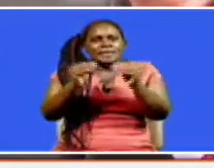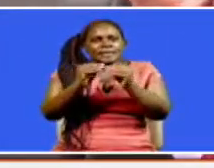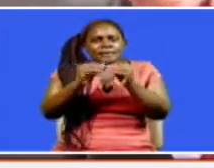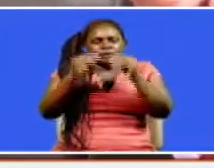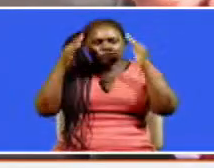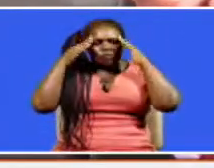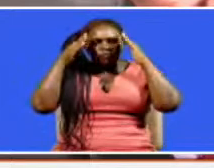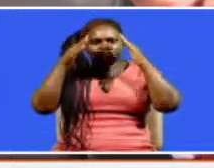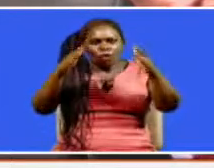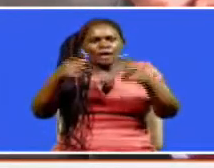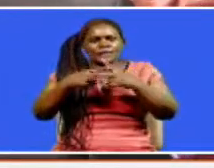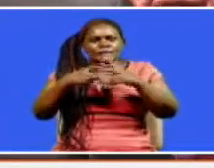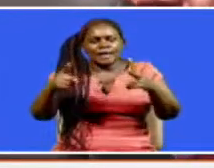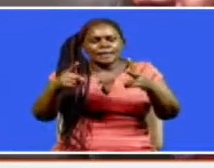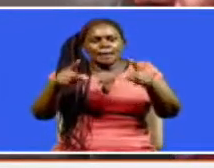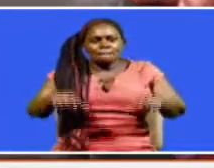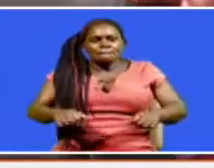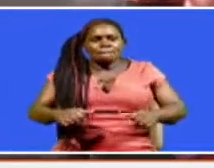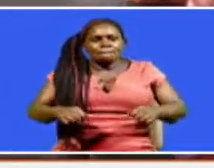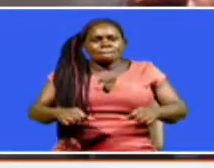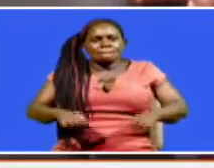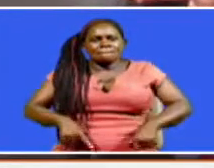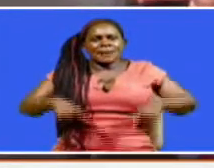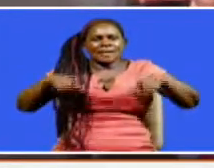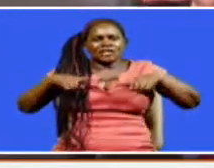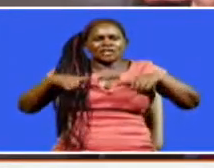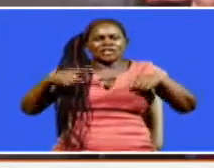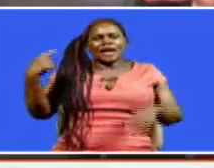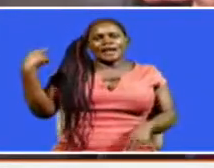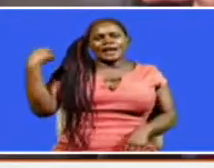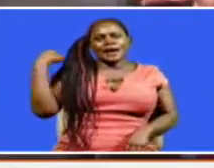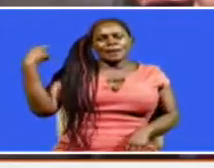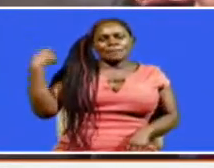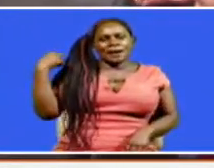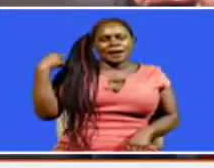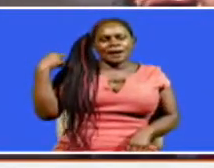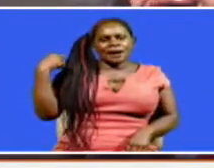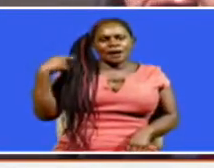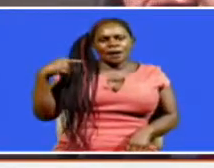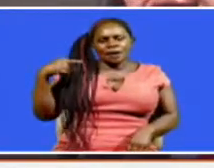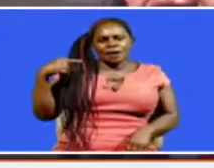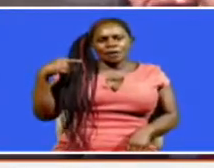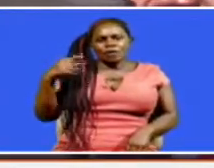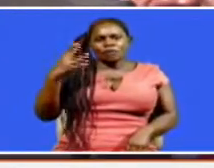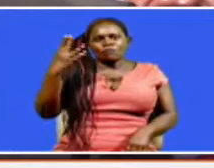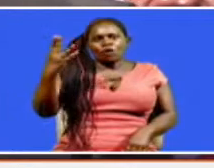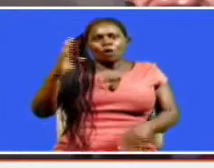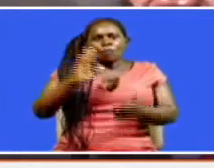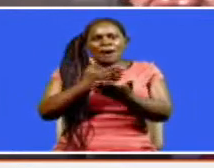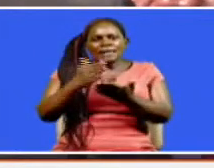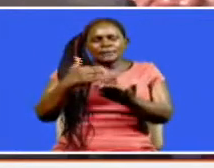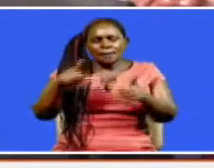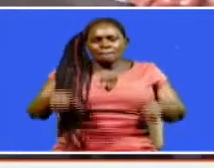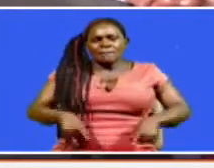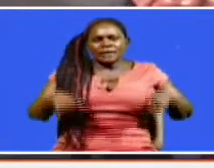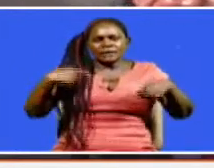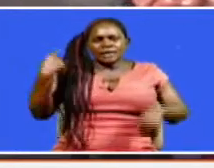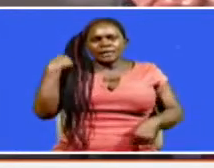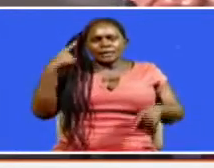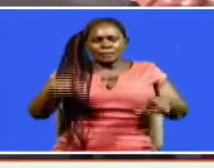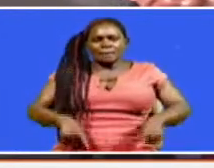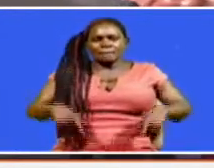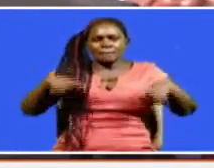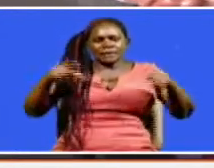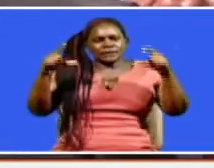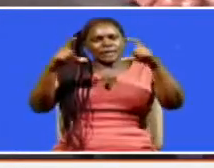the rollout of a Maisha number ecosystem, which is four components. That is a Maisha number, Maisha